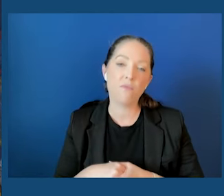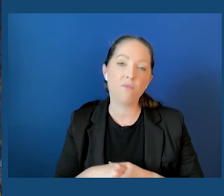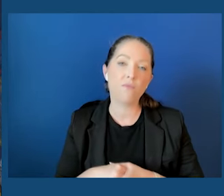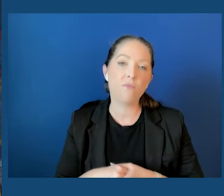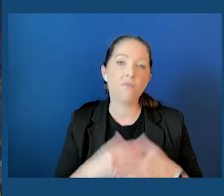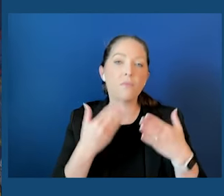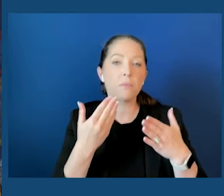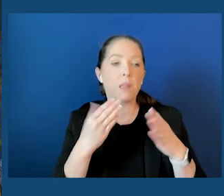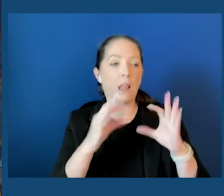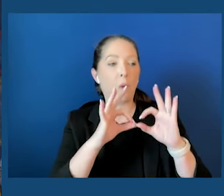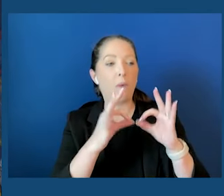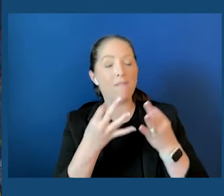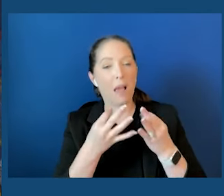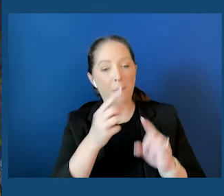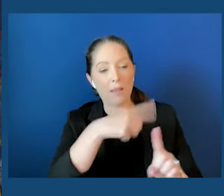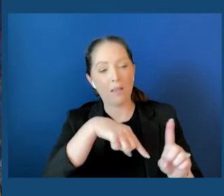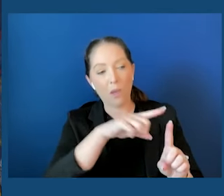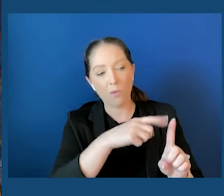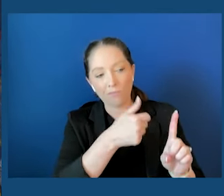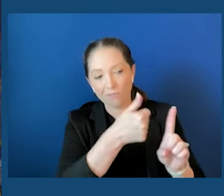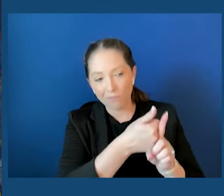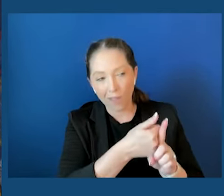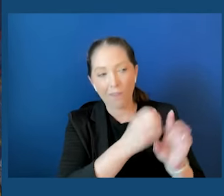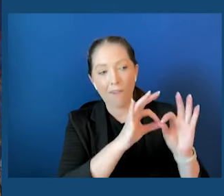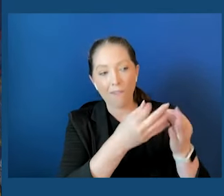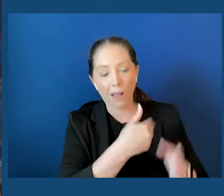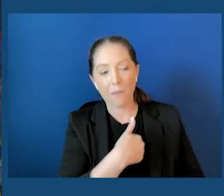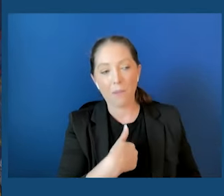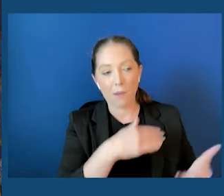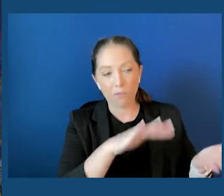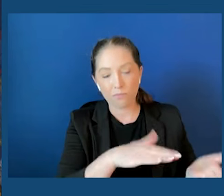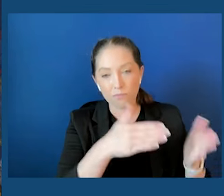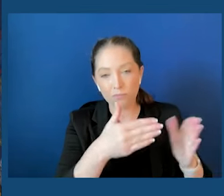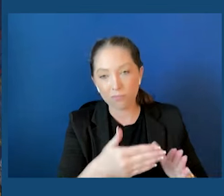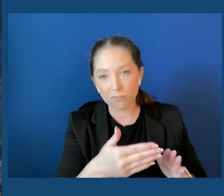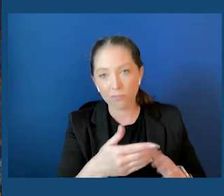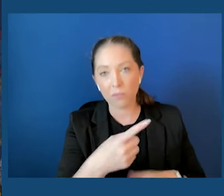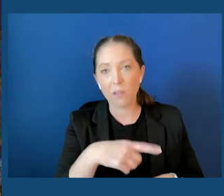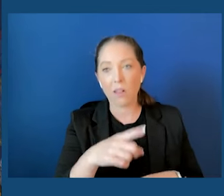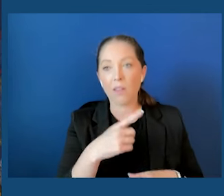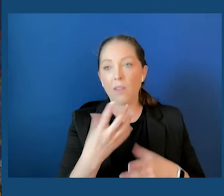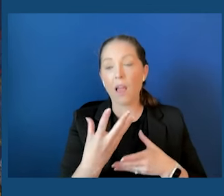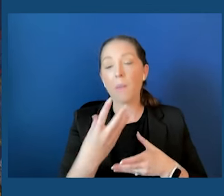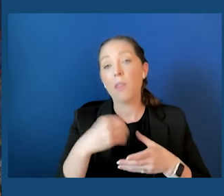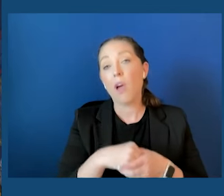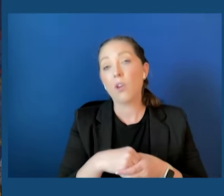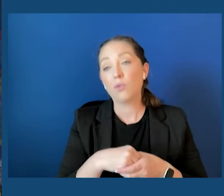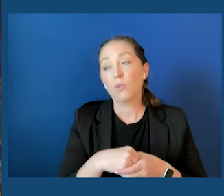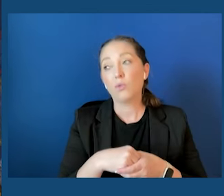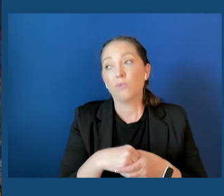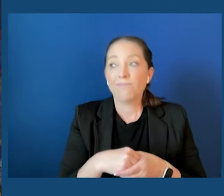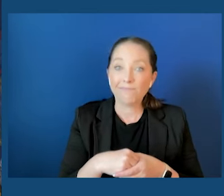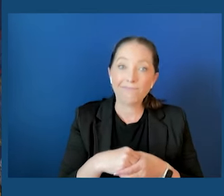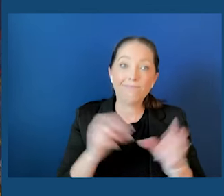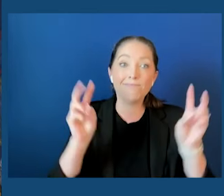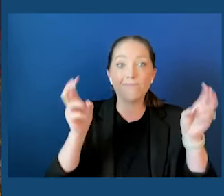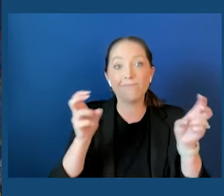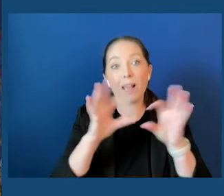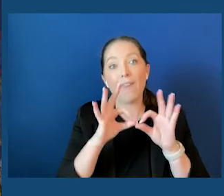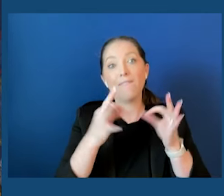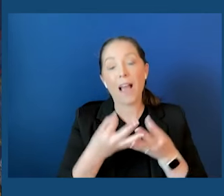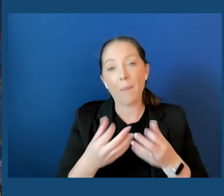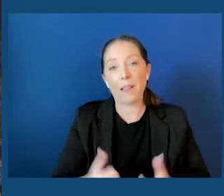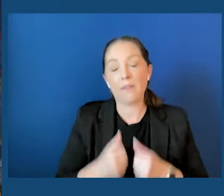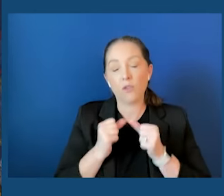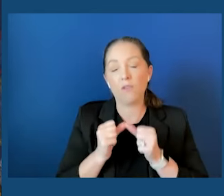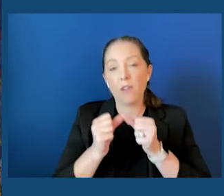lost, who through no fault of their own now belong to the ever-growing family of survivors and have allowed me to